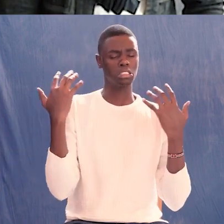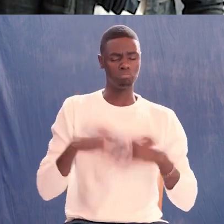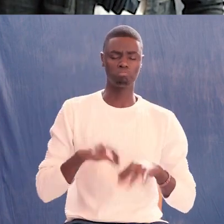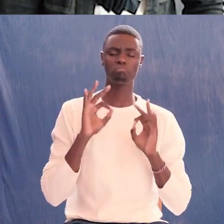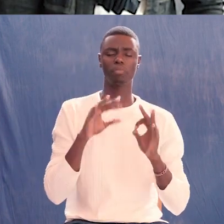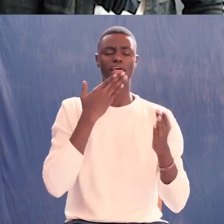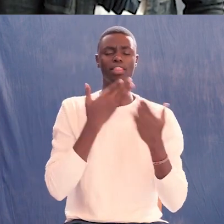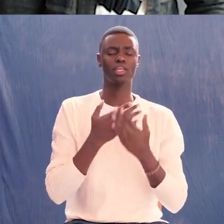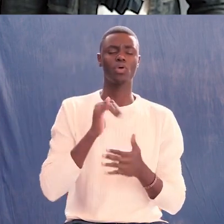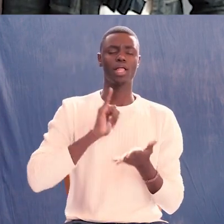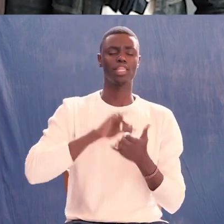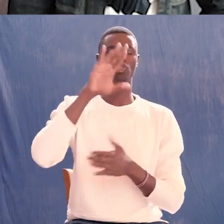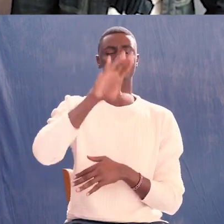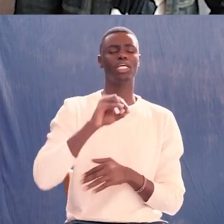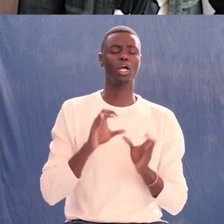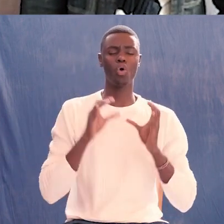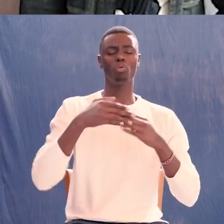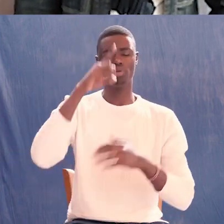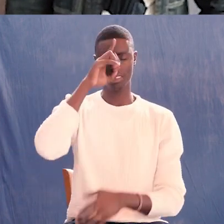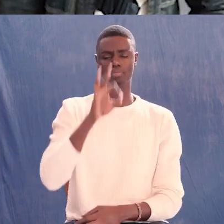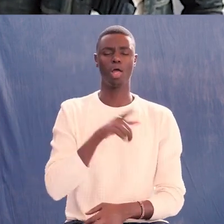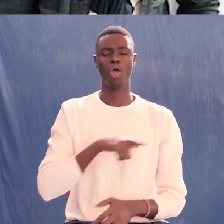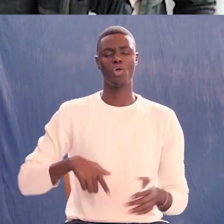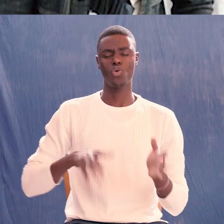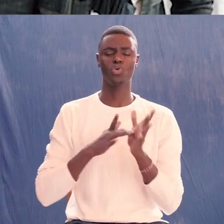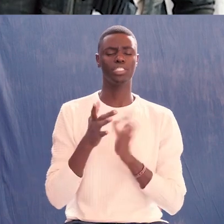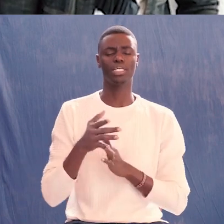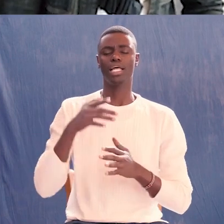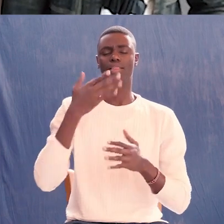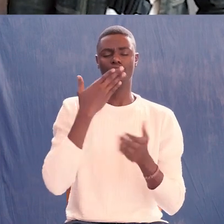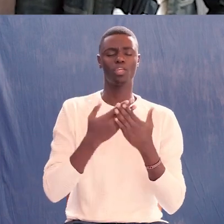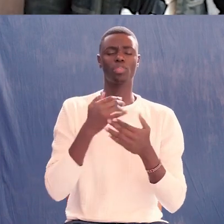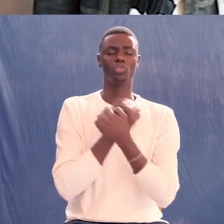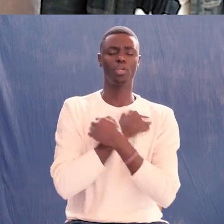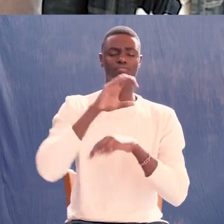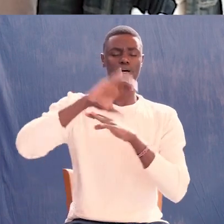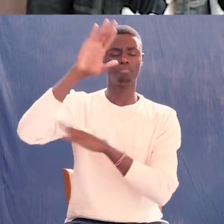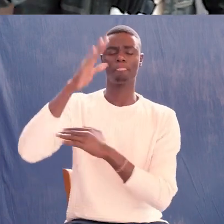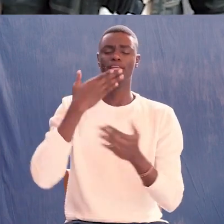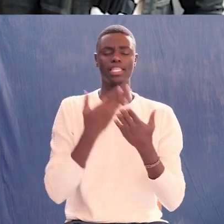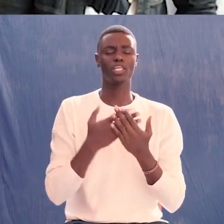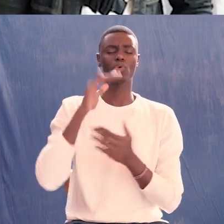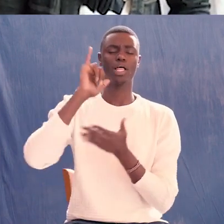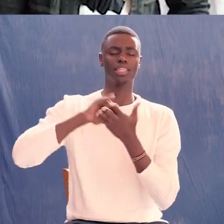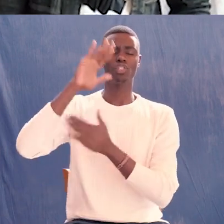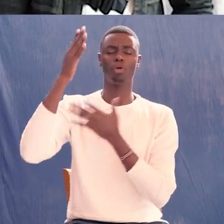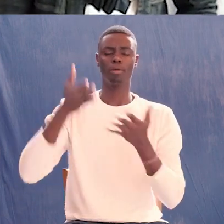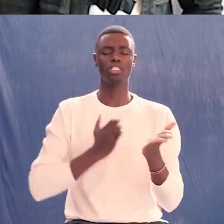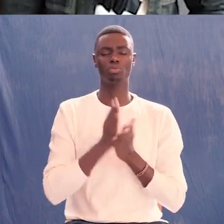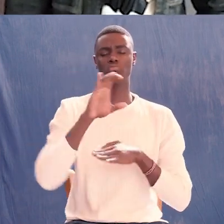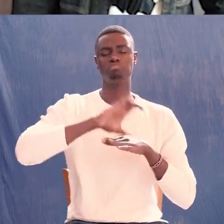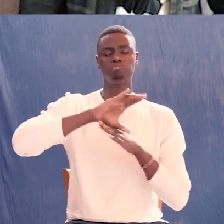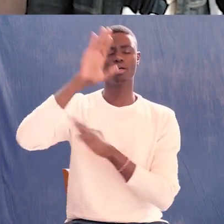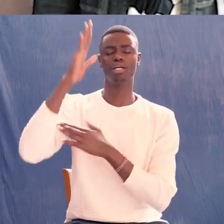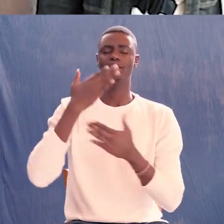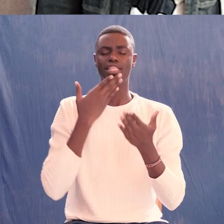Thank you that you take community seriously, Lord Jesus. Thank you that you love your church. Thank you that you're present through your church. Thank